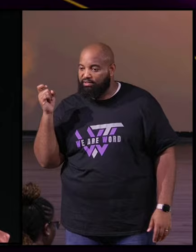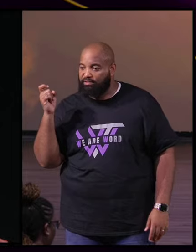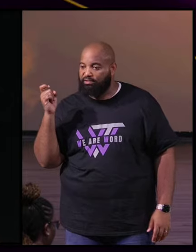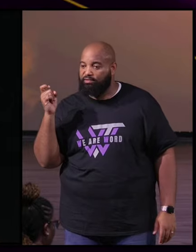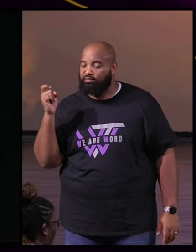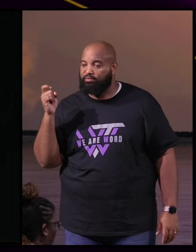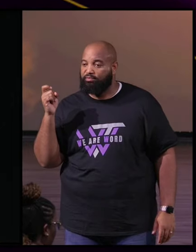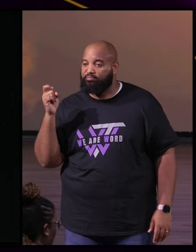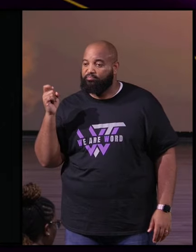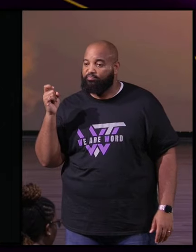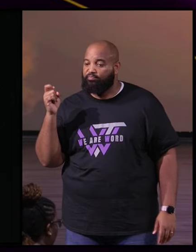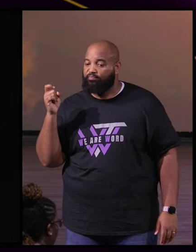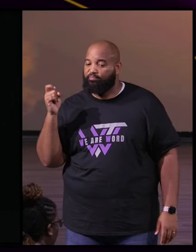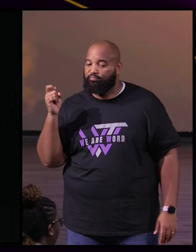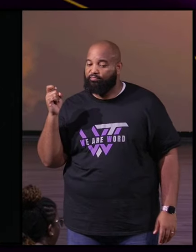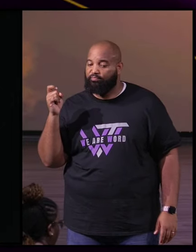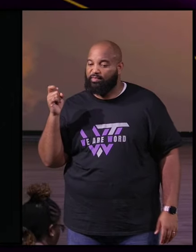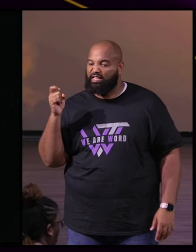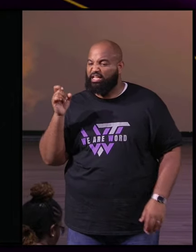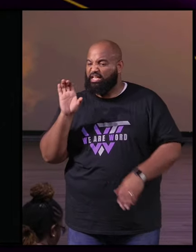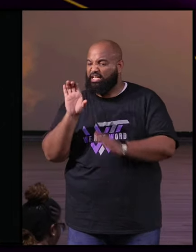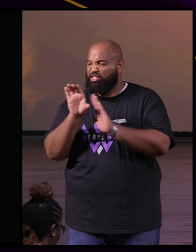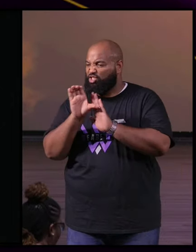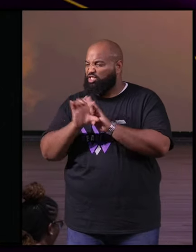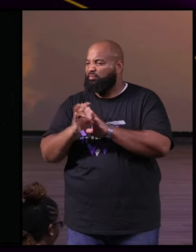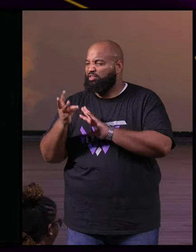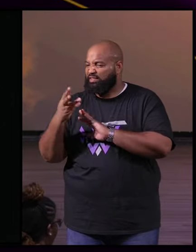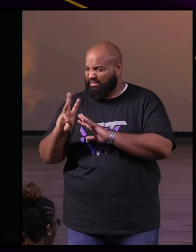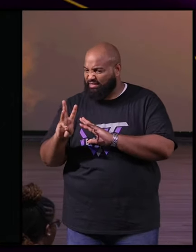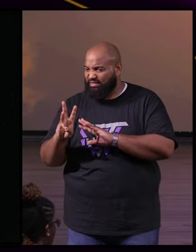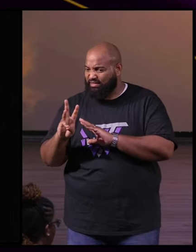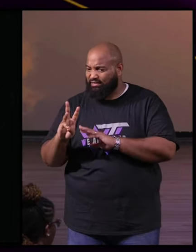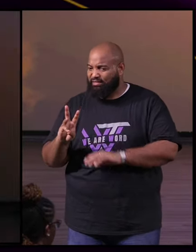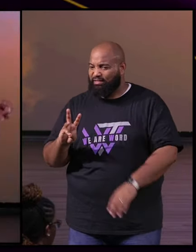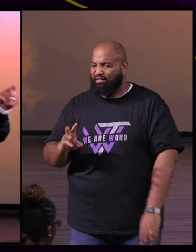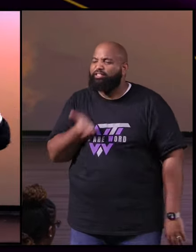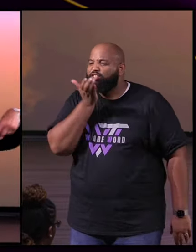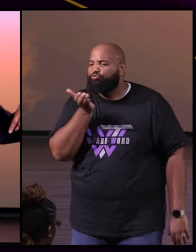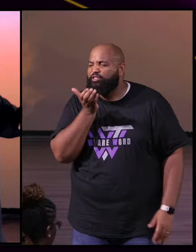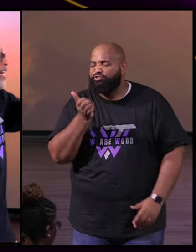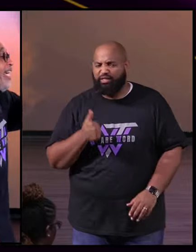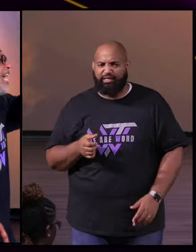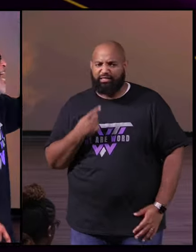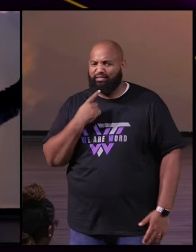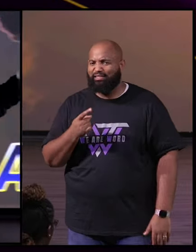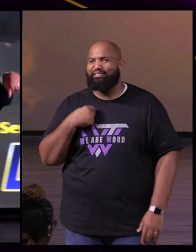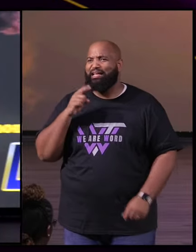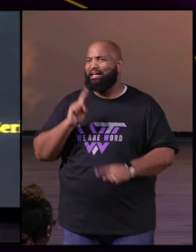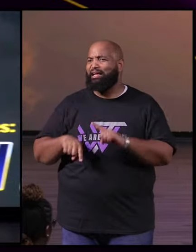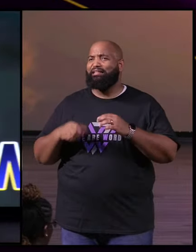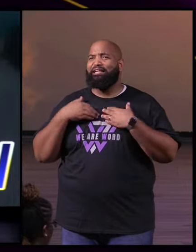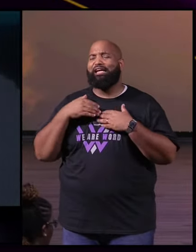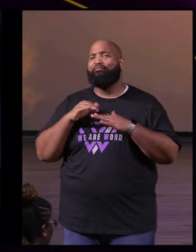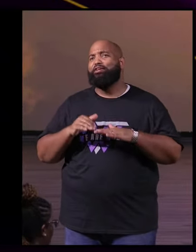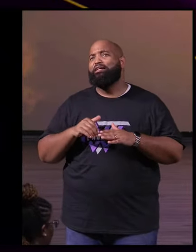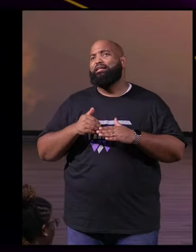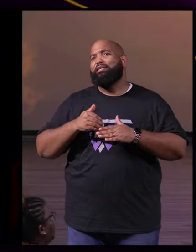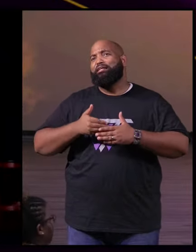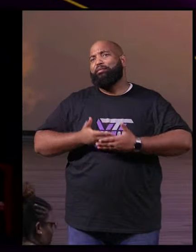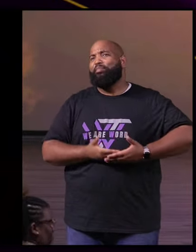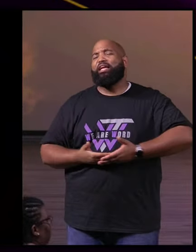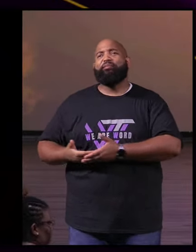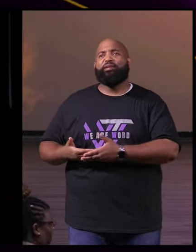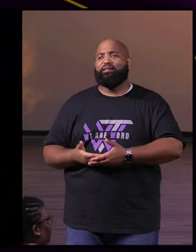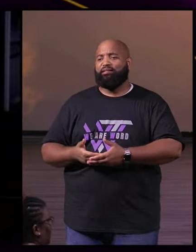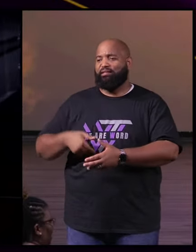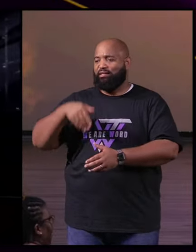too, because of like around chapter 16, he gets frustrated, thinking that he can't have a child. And the